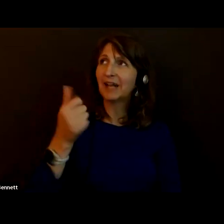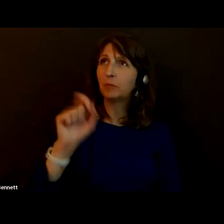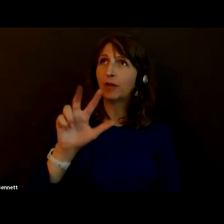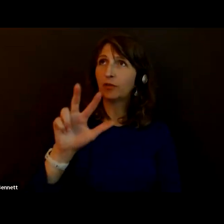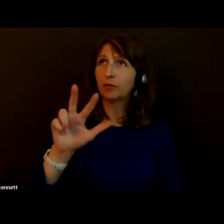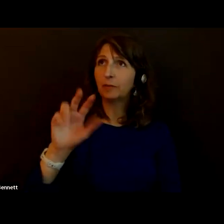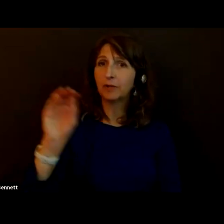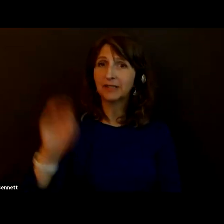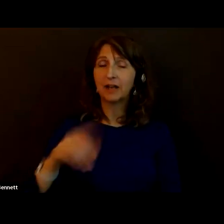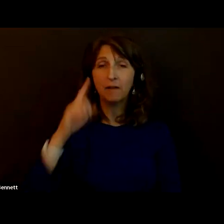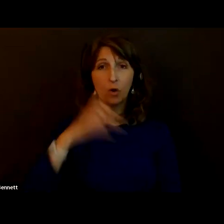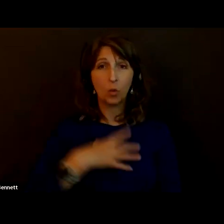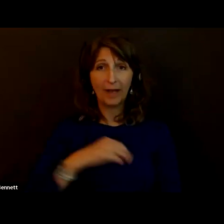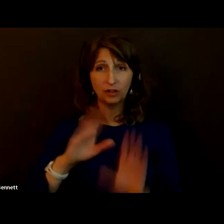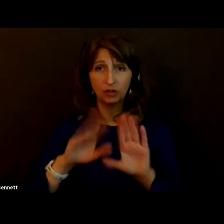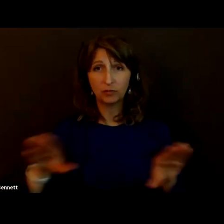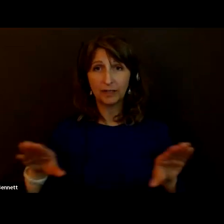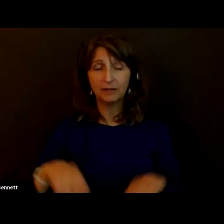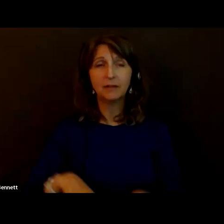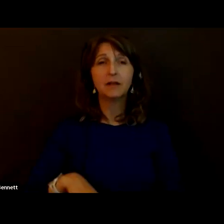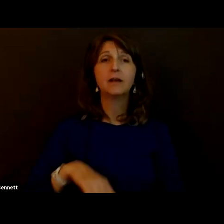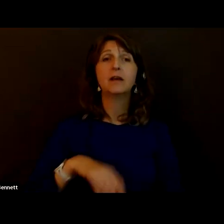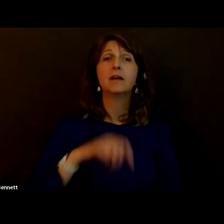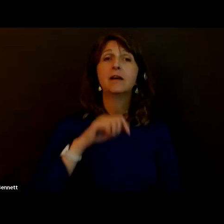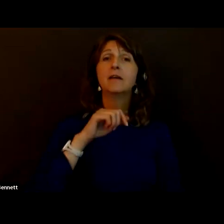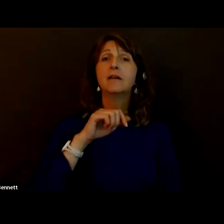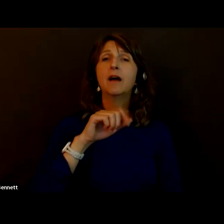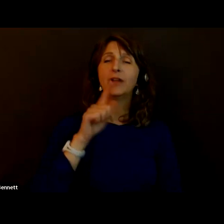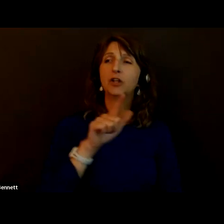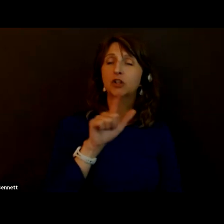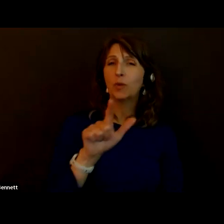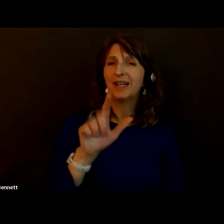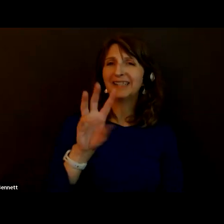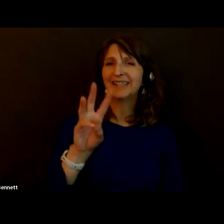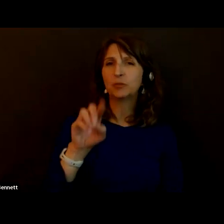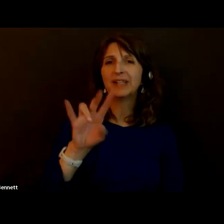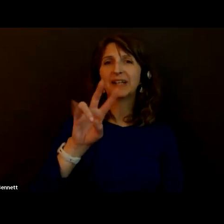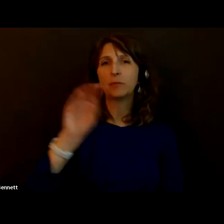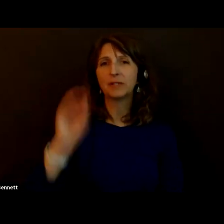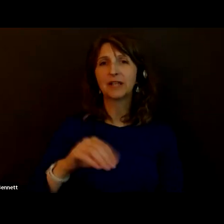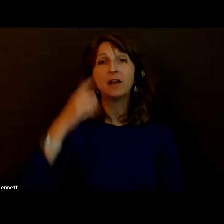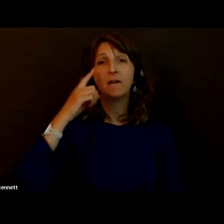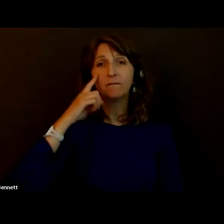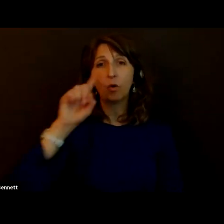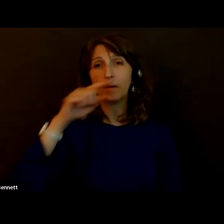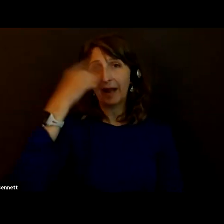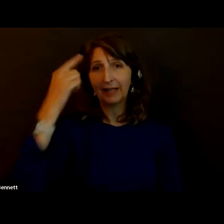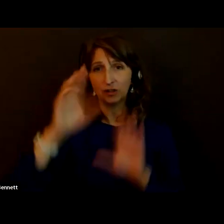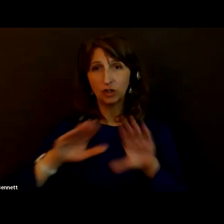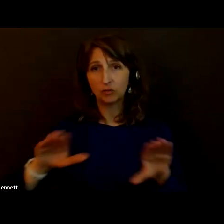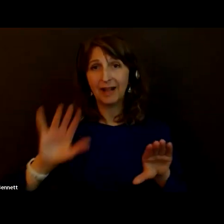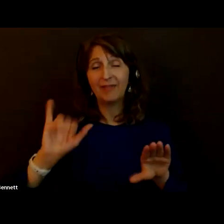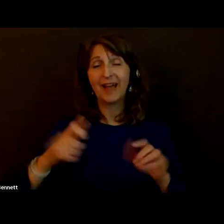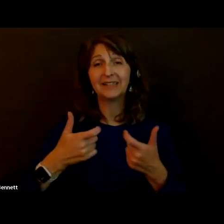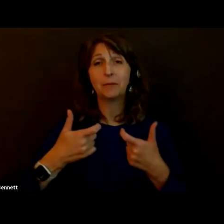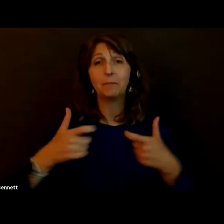white children, non-Hispanic white children, to 26.7% for Black children. that is a gaping difference in